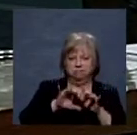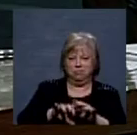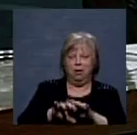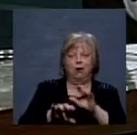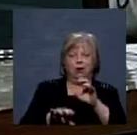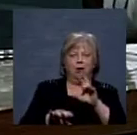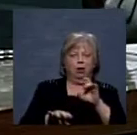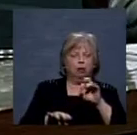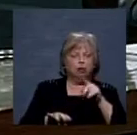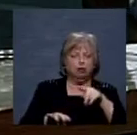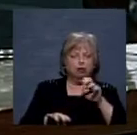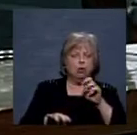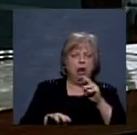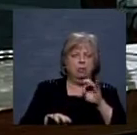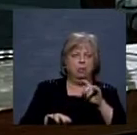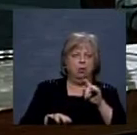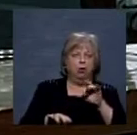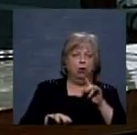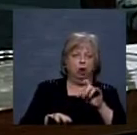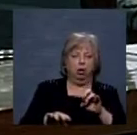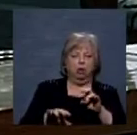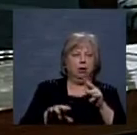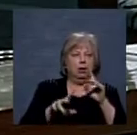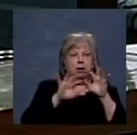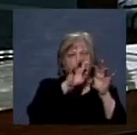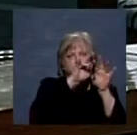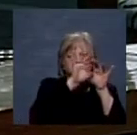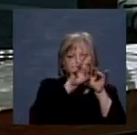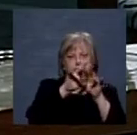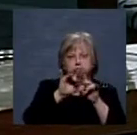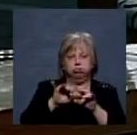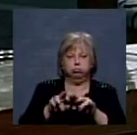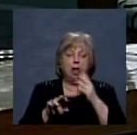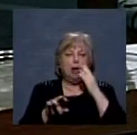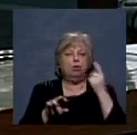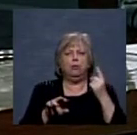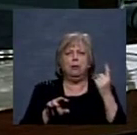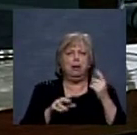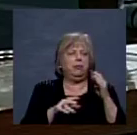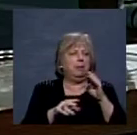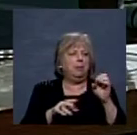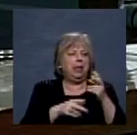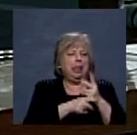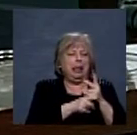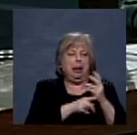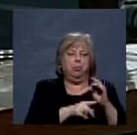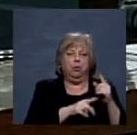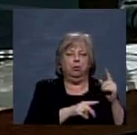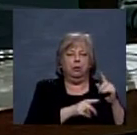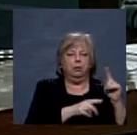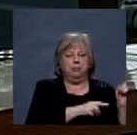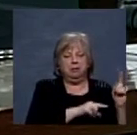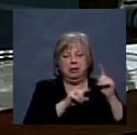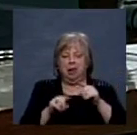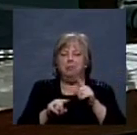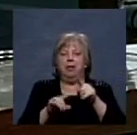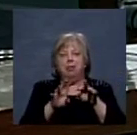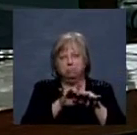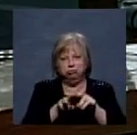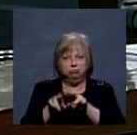big swarm about like this, and by the time I knew somebody that was a beekeeper, and by the time he got there, they'd moved